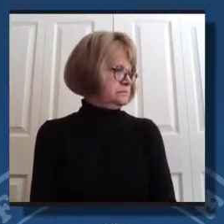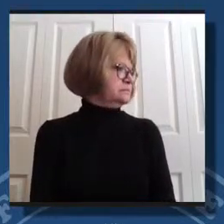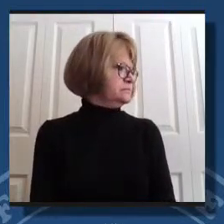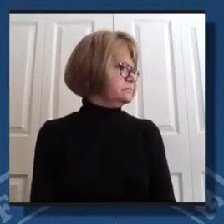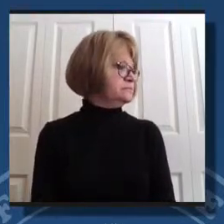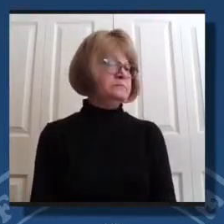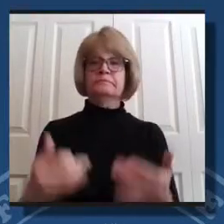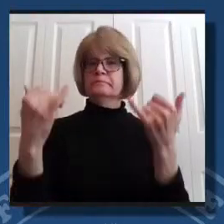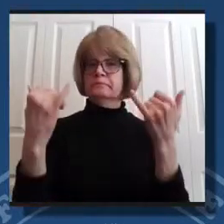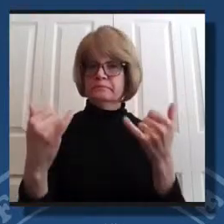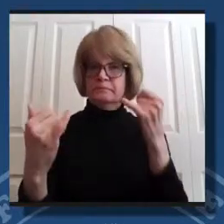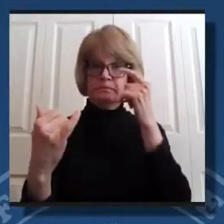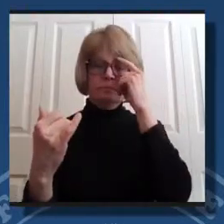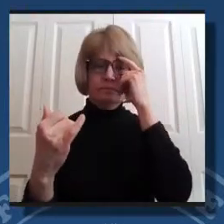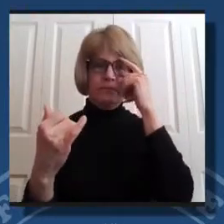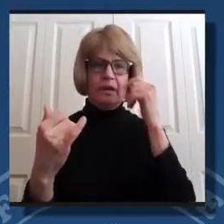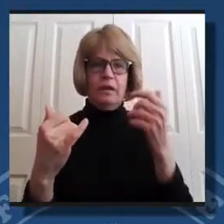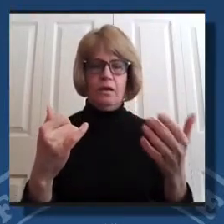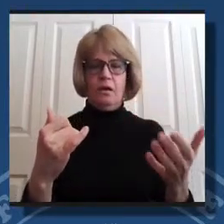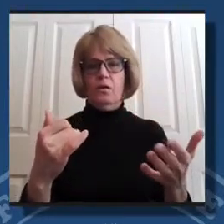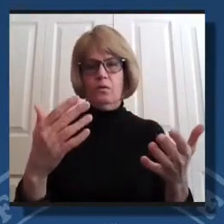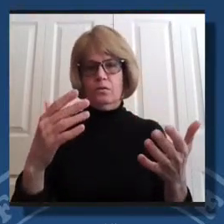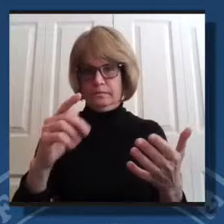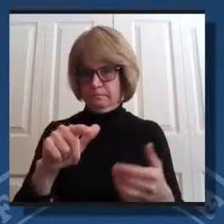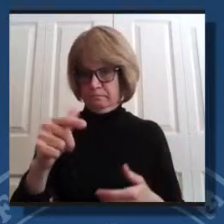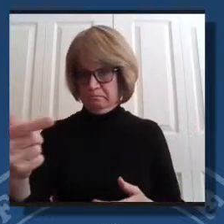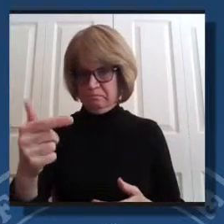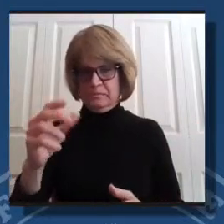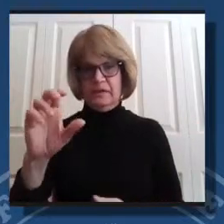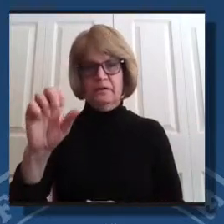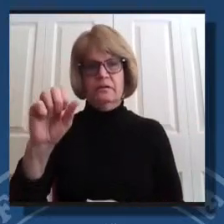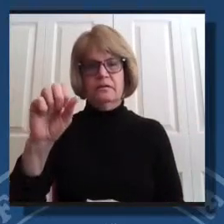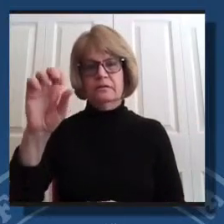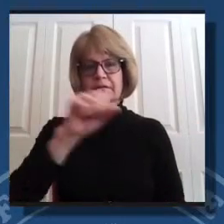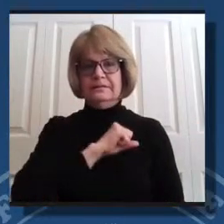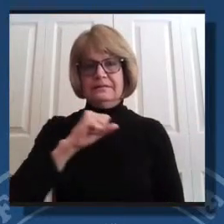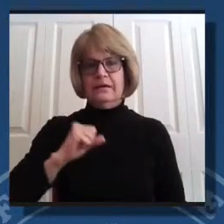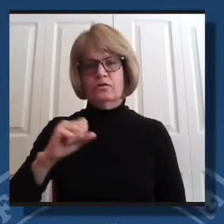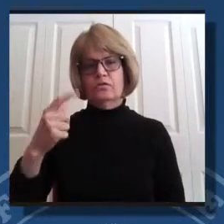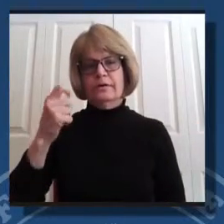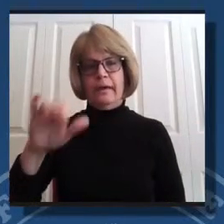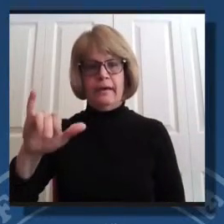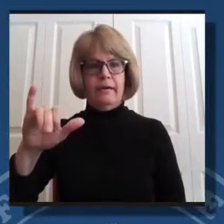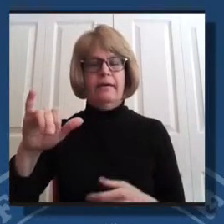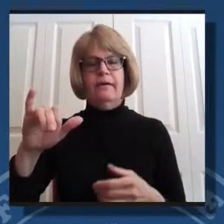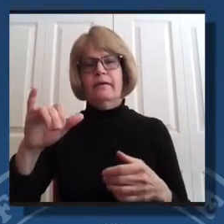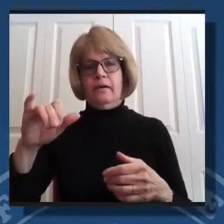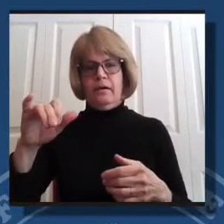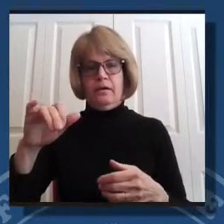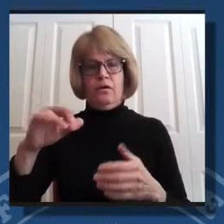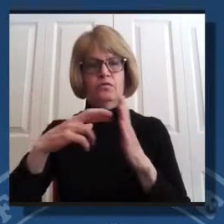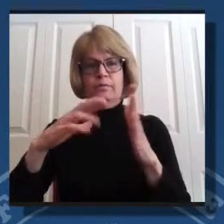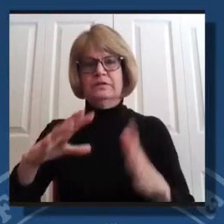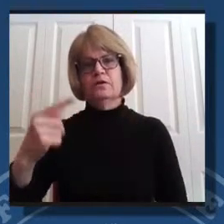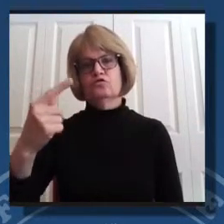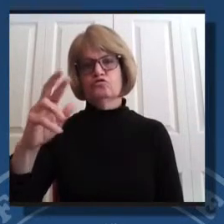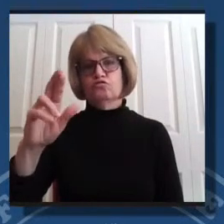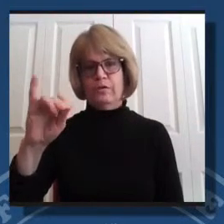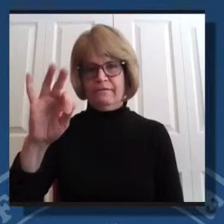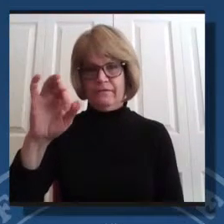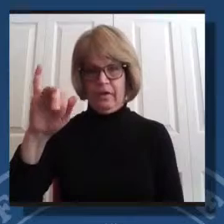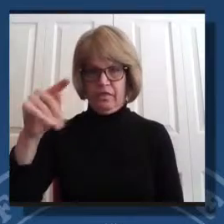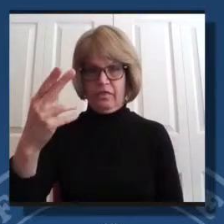All right, now I would like to invite Senator Gay and Representative Griffith to come up to talk about the child safety legislation.